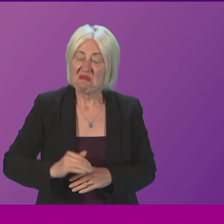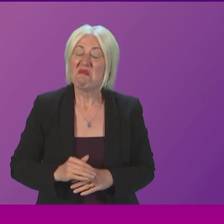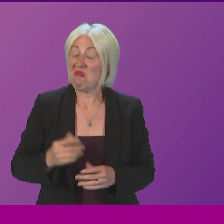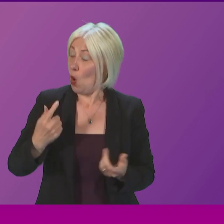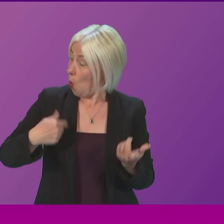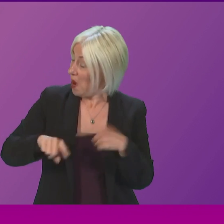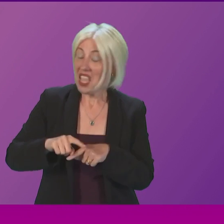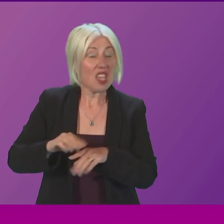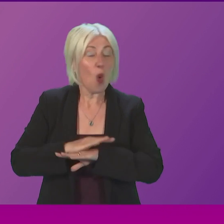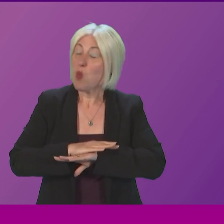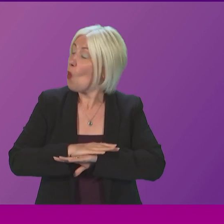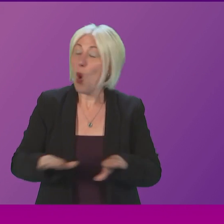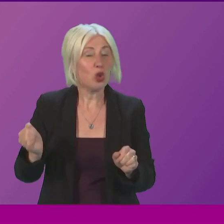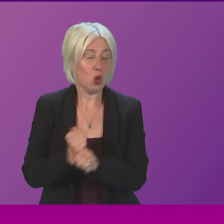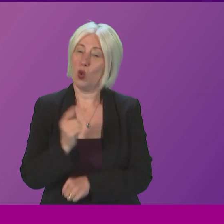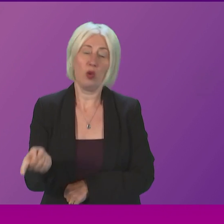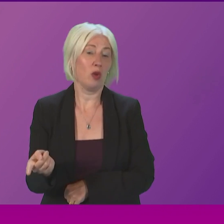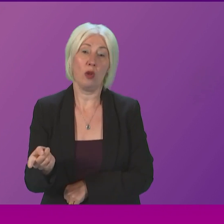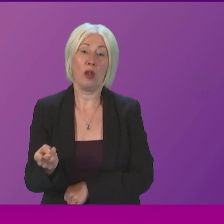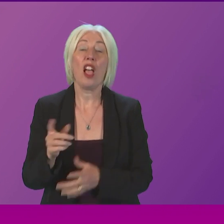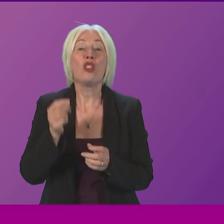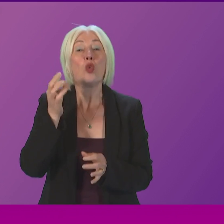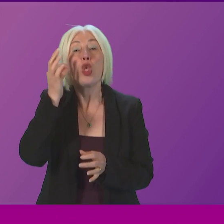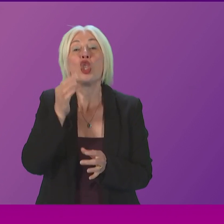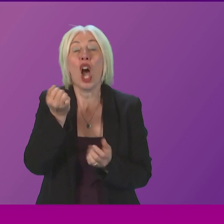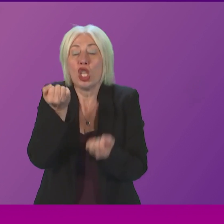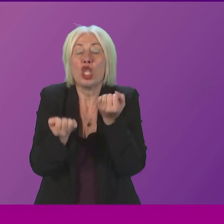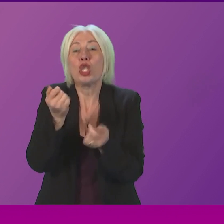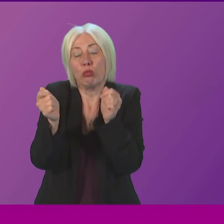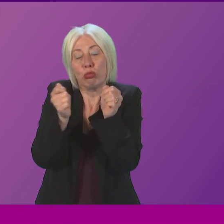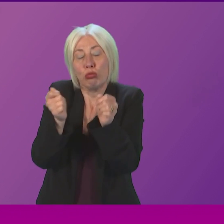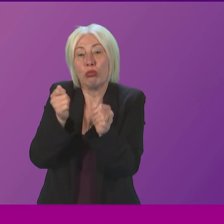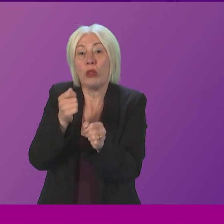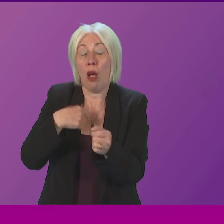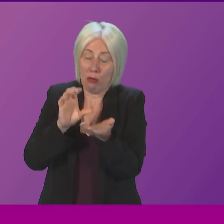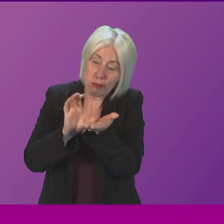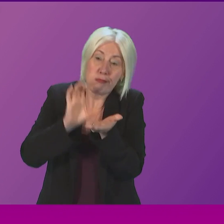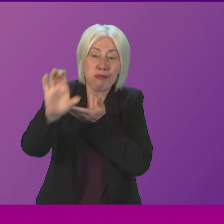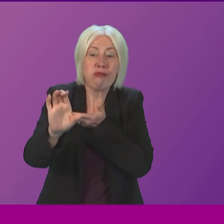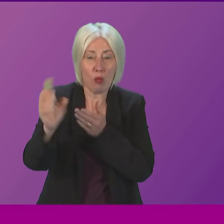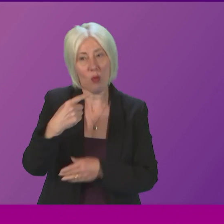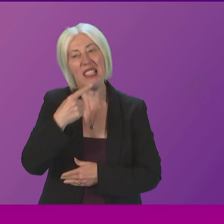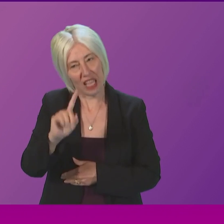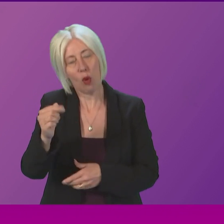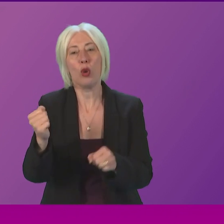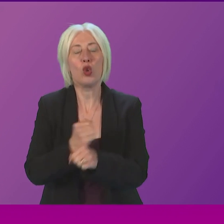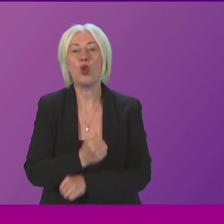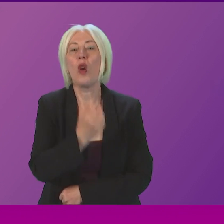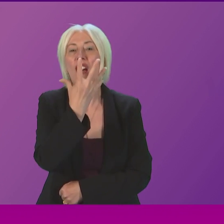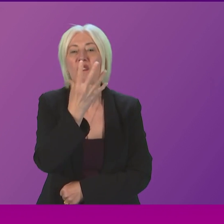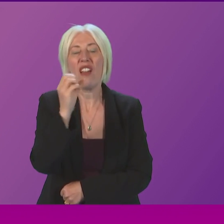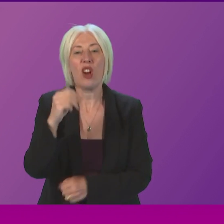we simply will not do that. When it comes to a just transition, we have put our money where our mouth is. A